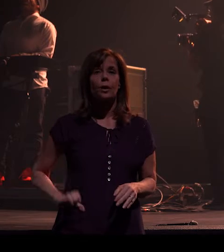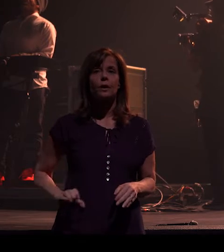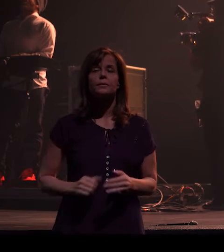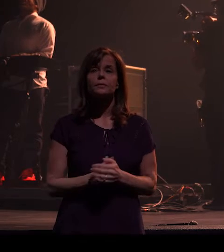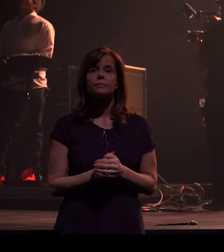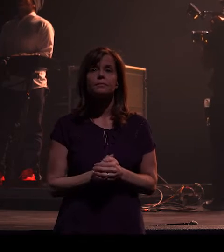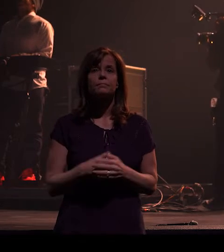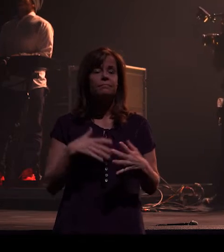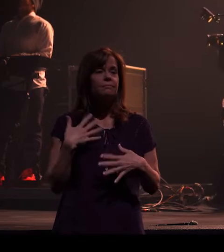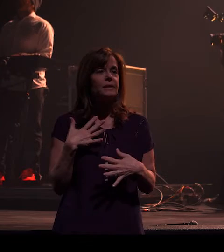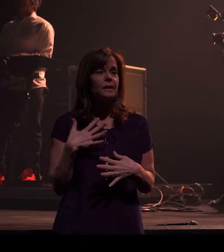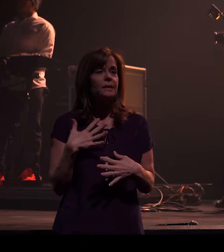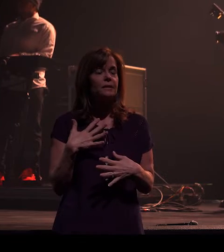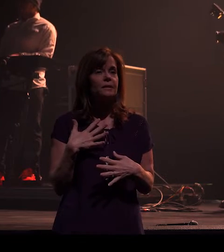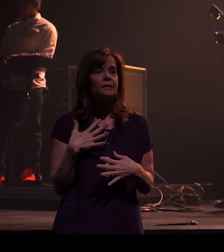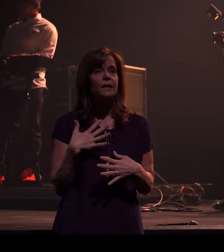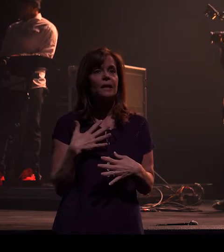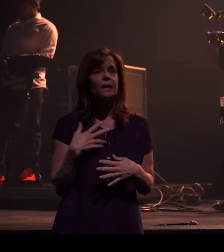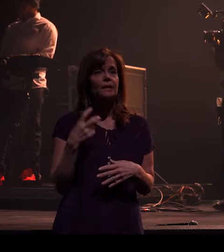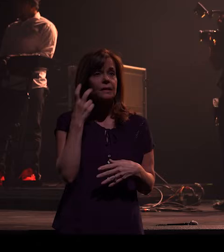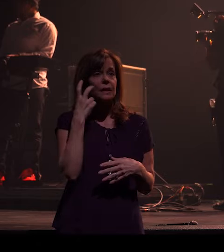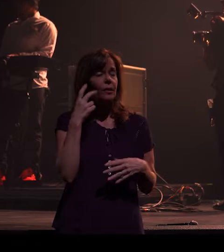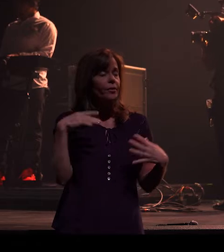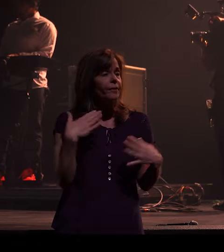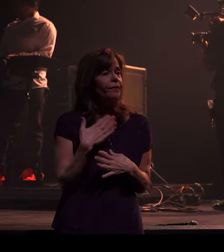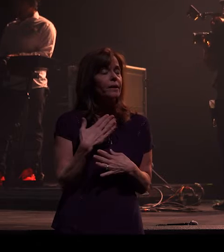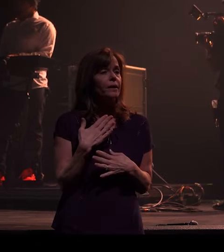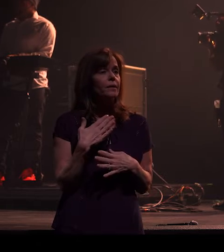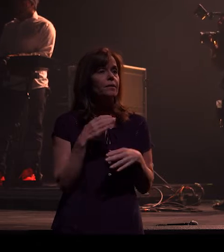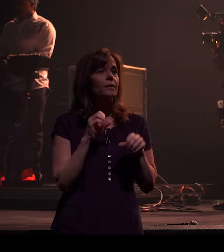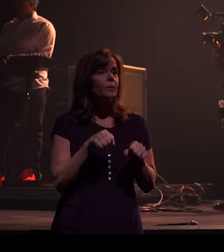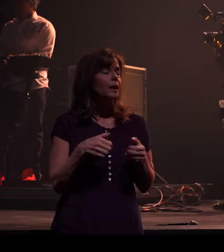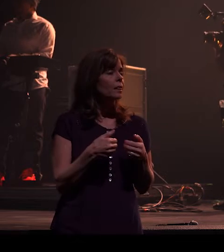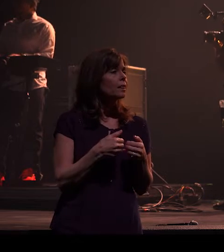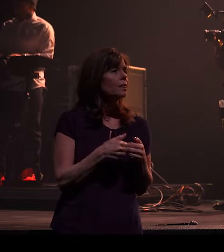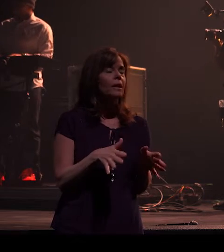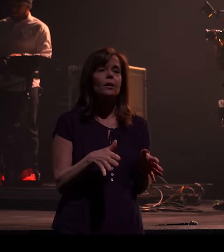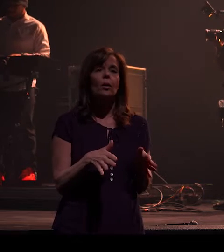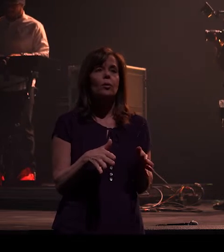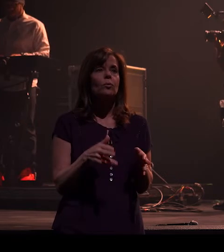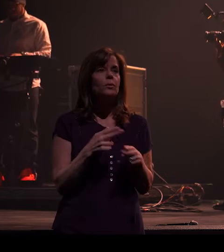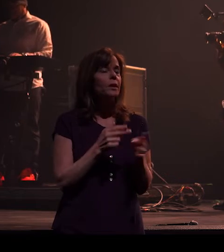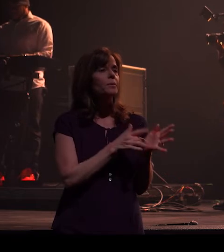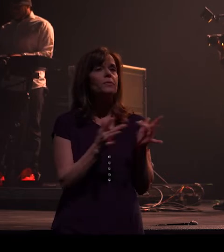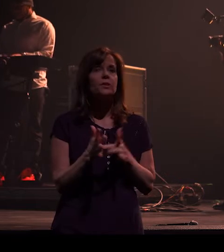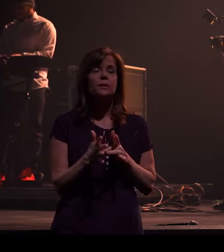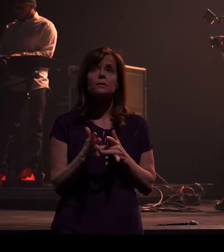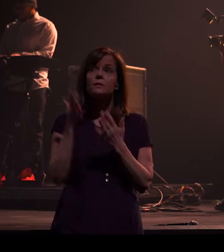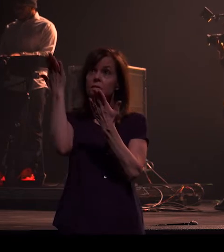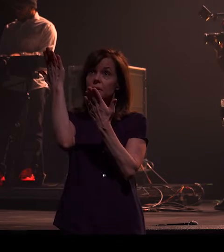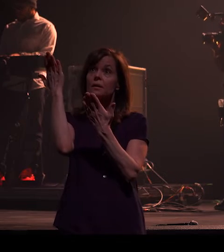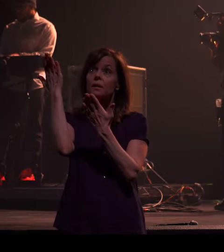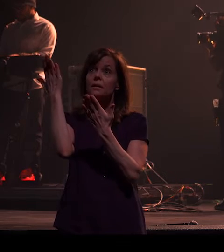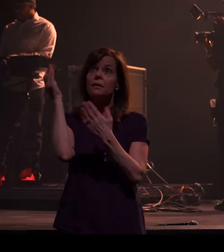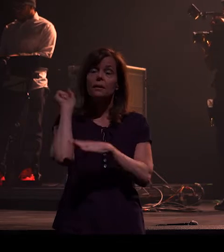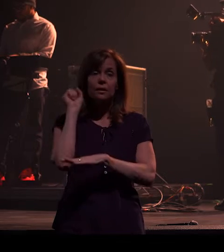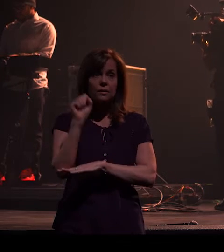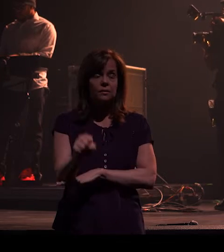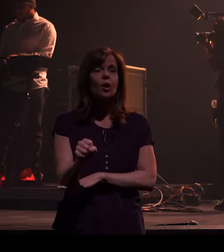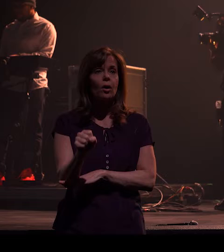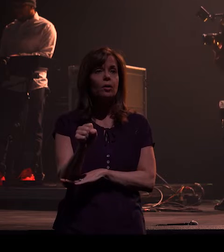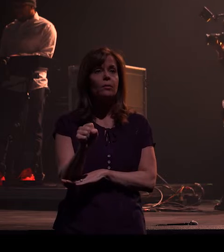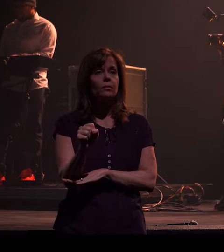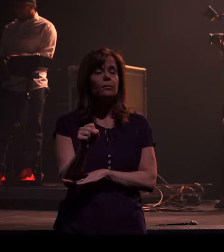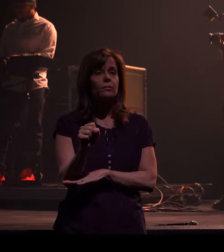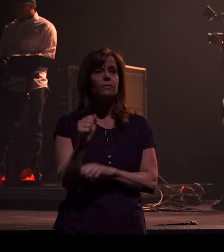The anxiety that binds us, the worry, the doubt, the fear, we can let that go in the name of Jesus because of what he's already accomplished miraculously